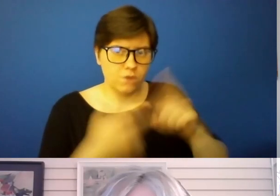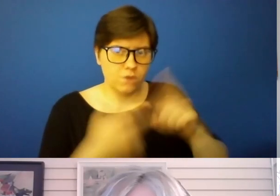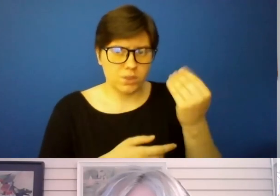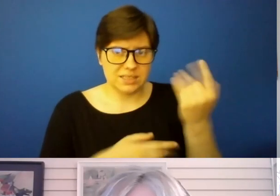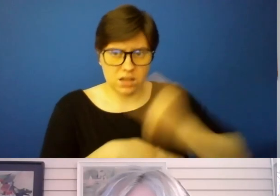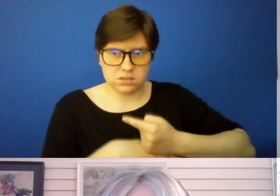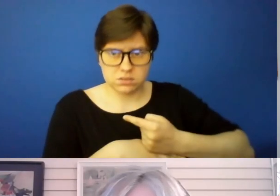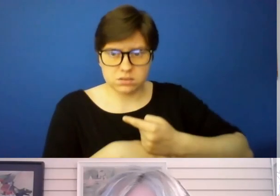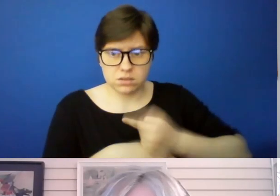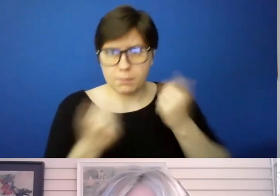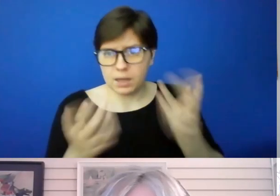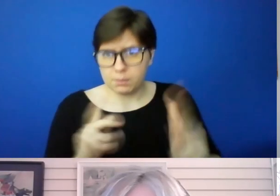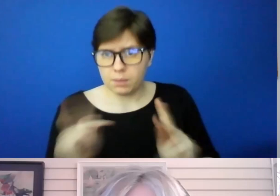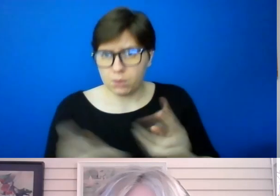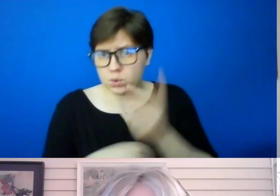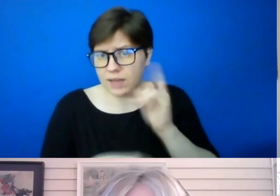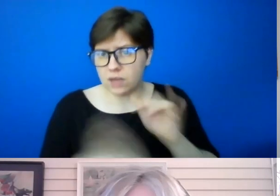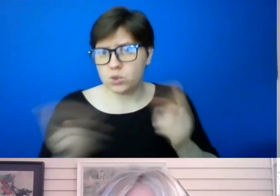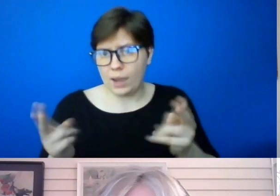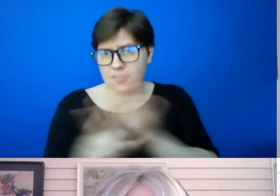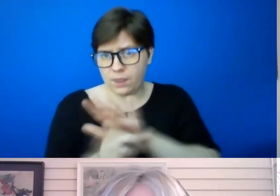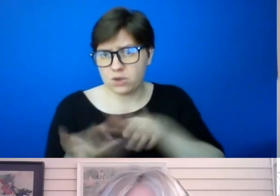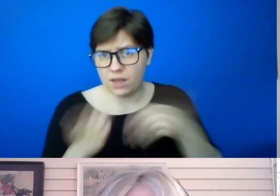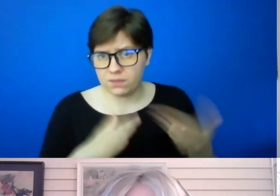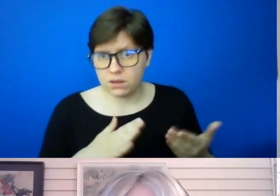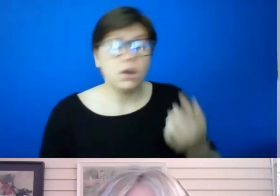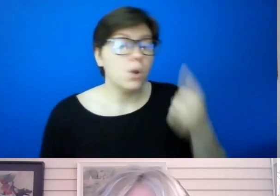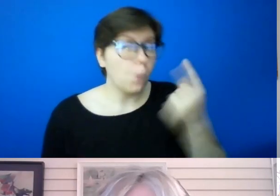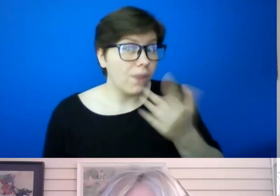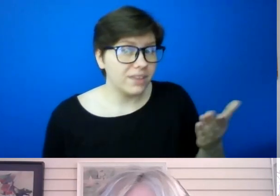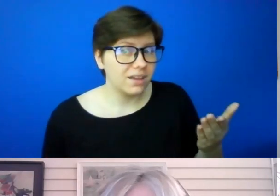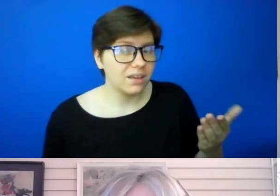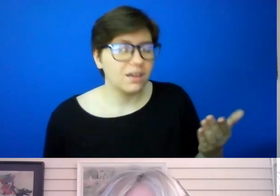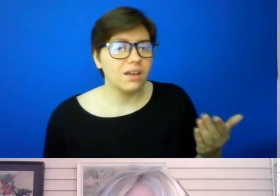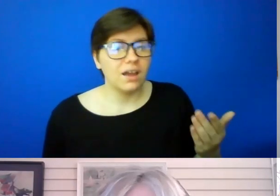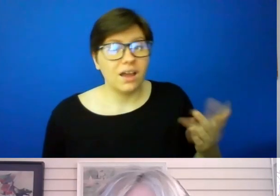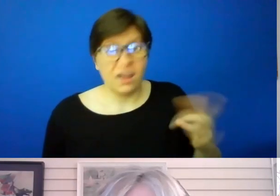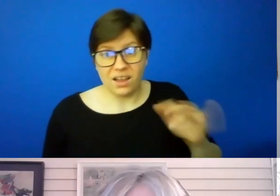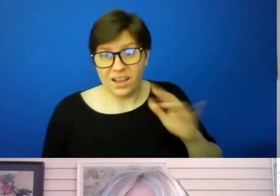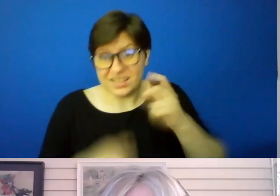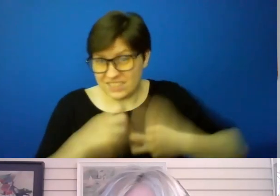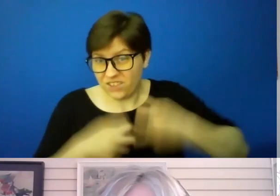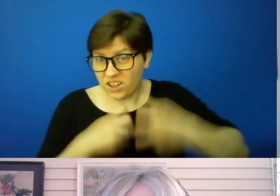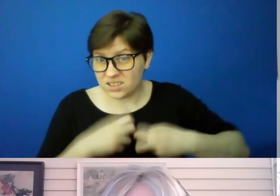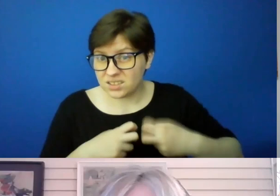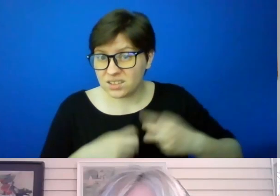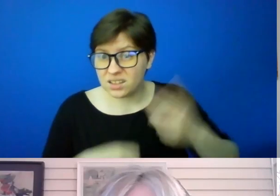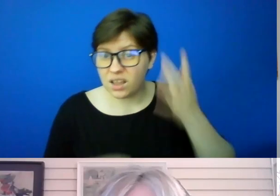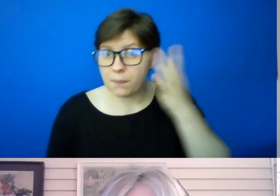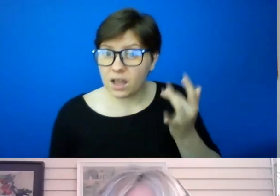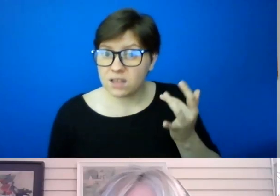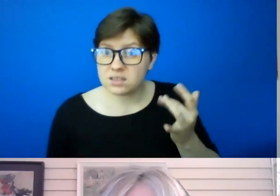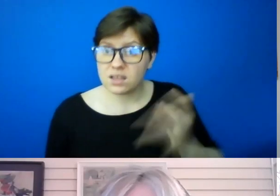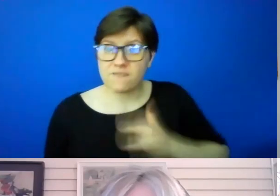people use VSED to hasten their death. One thing is, it's actually kind of difficult, right? Because the feelings